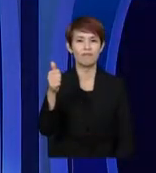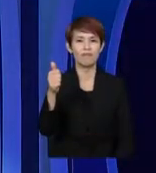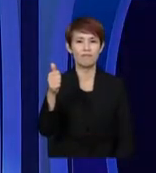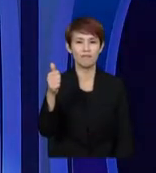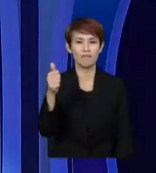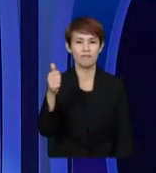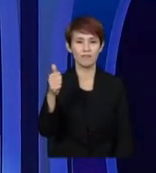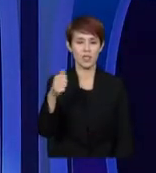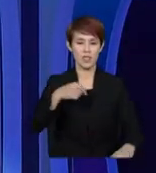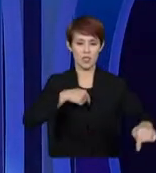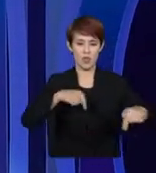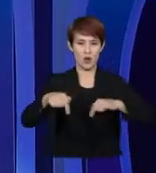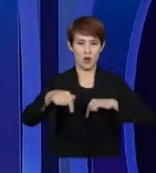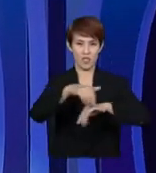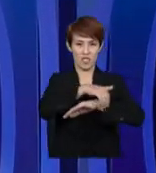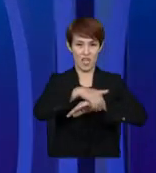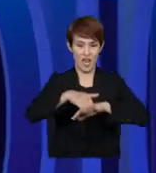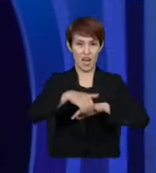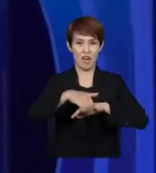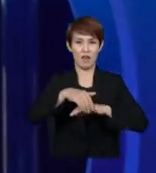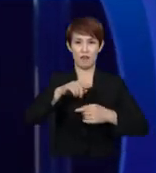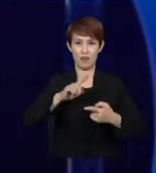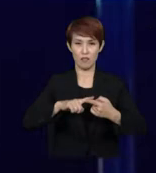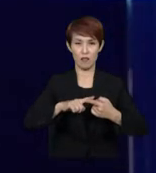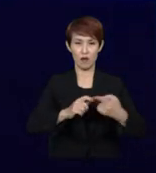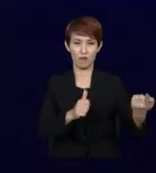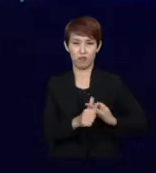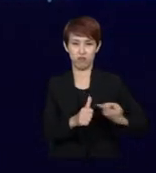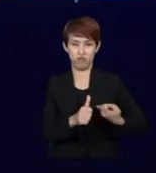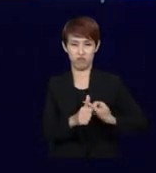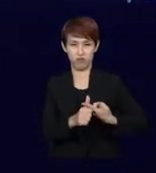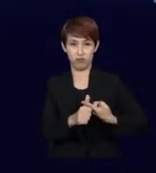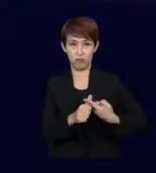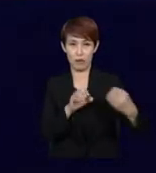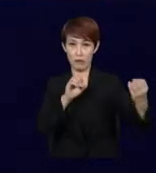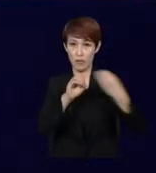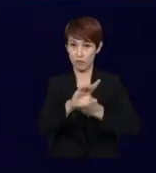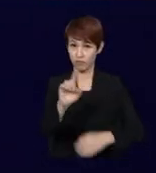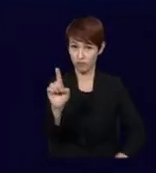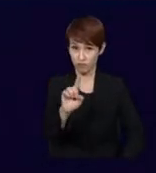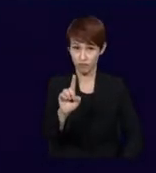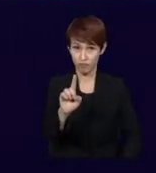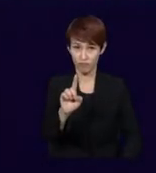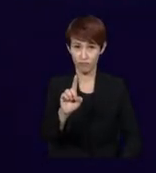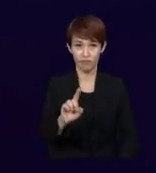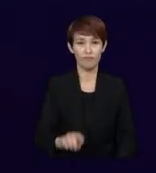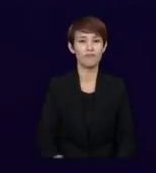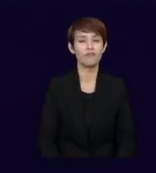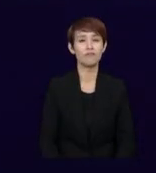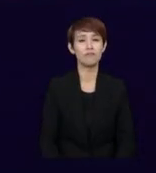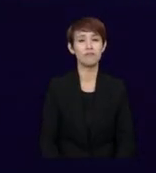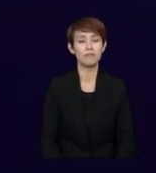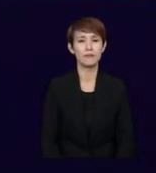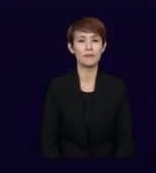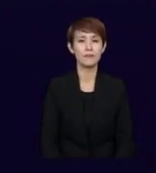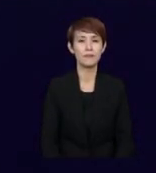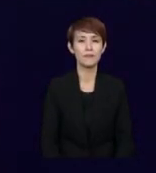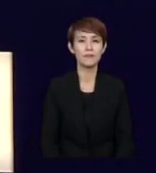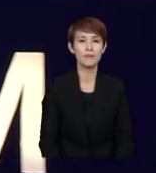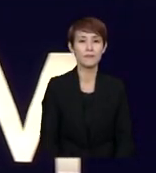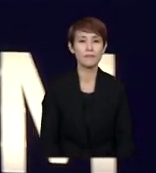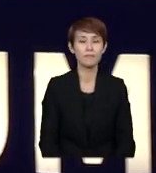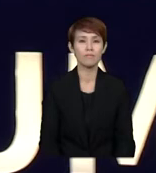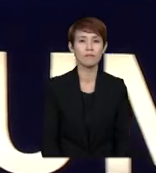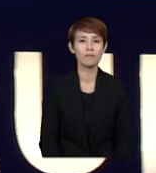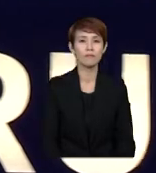people that next time around when there's an election, you know, they can throw us out, but for now we're going to just implement this. None of that. Very often he would